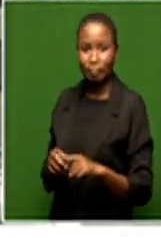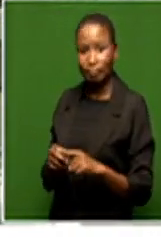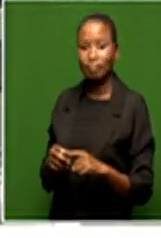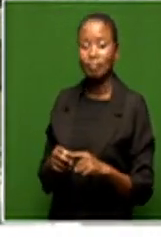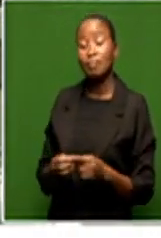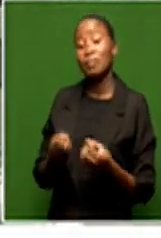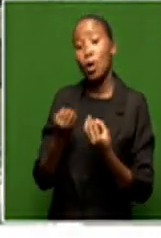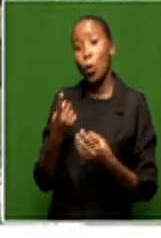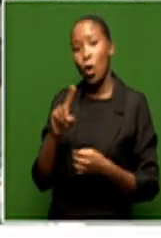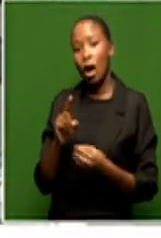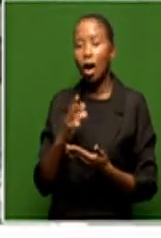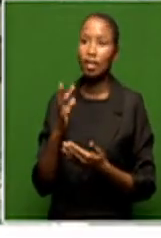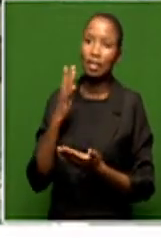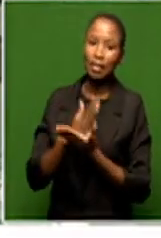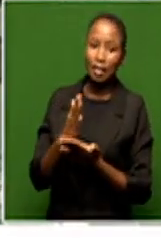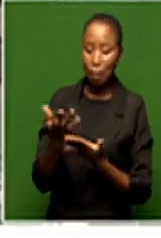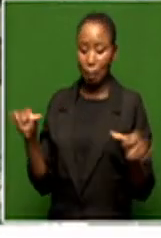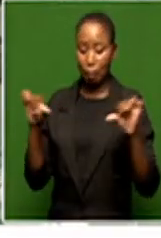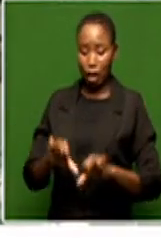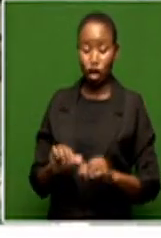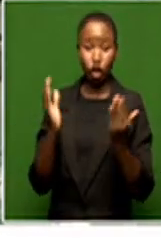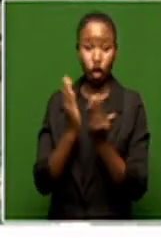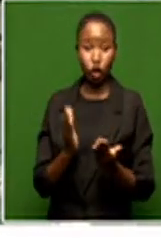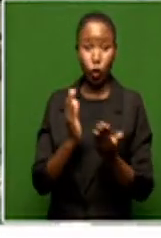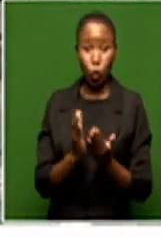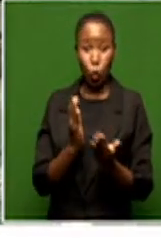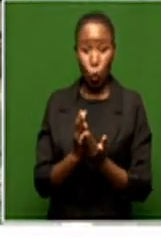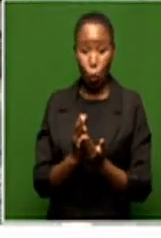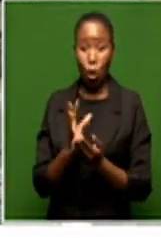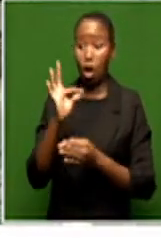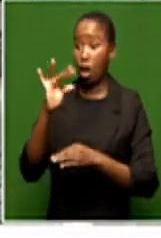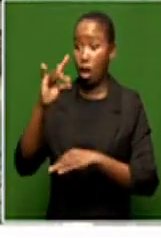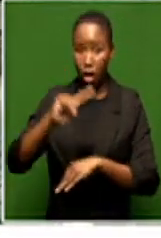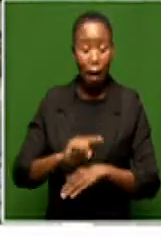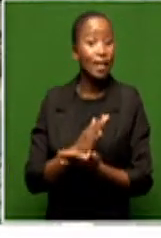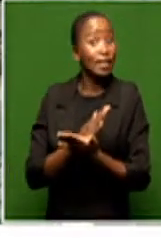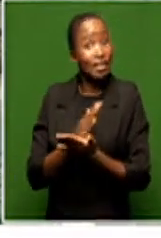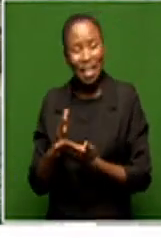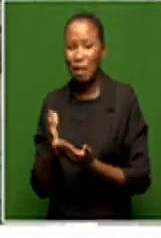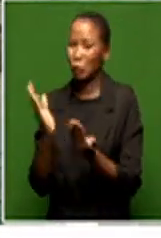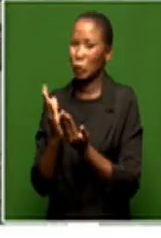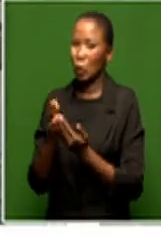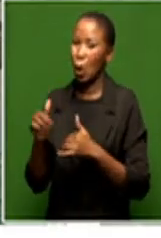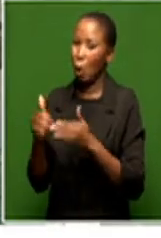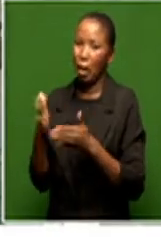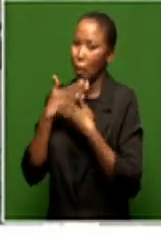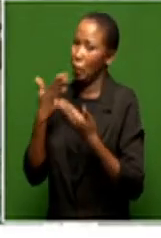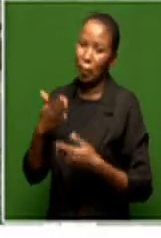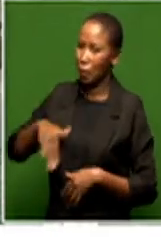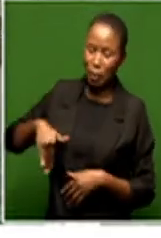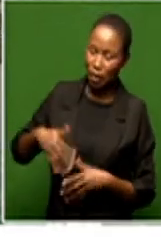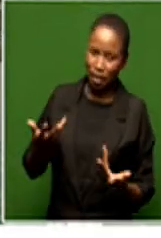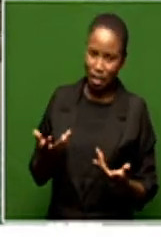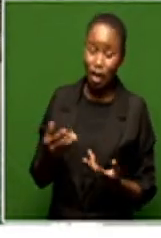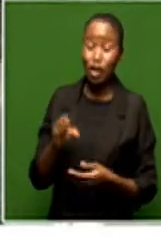were 100% back in schools, there were schools that were not reopened for almost 3 weeks after other schools had